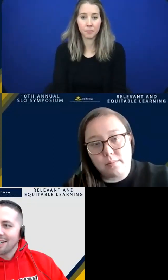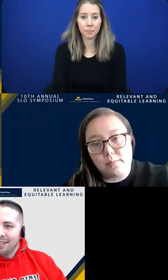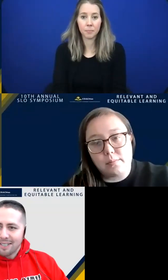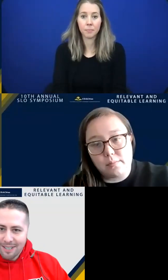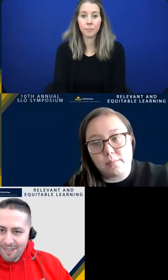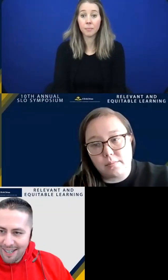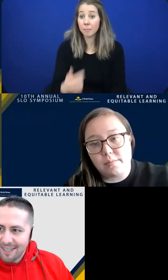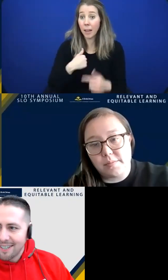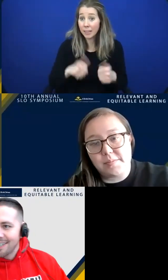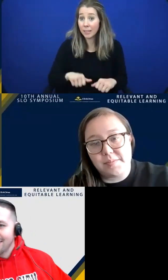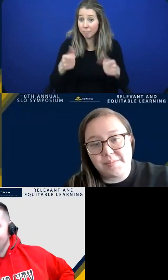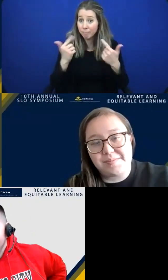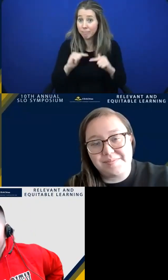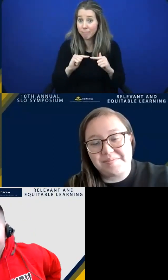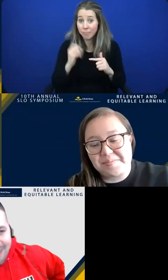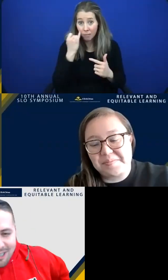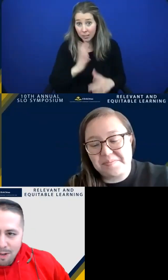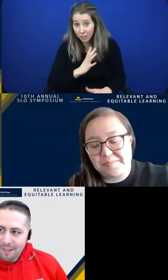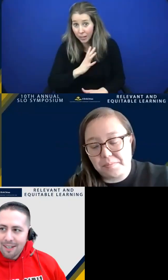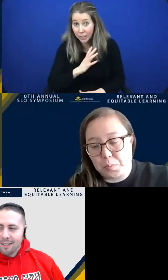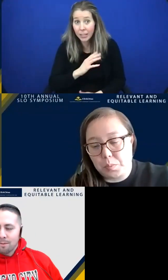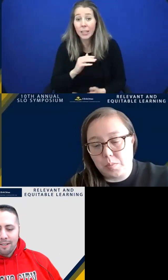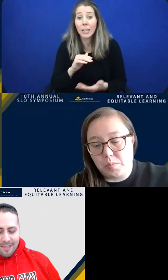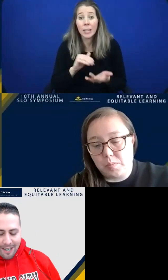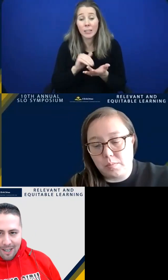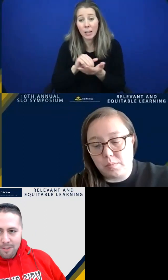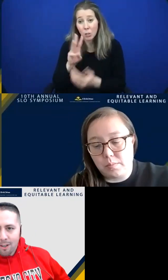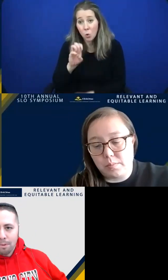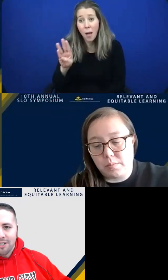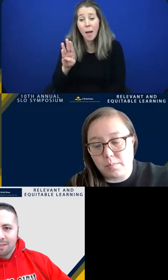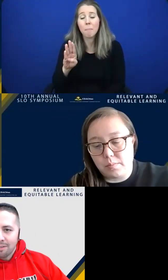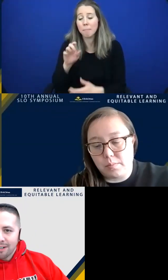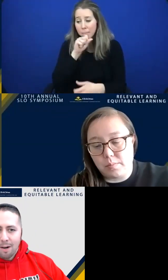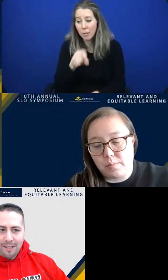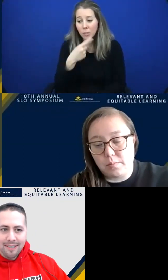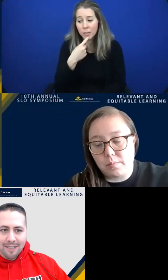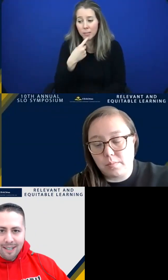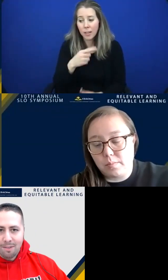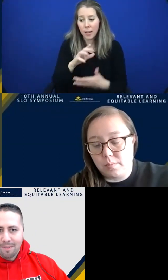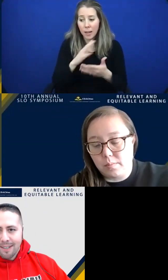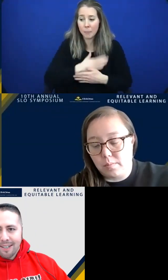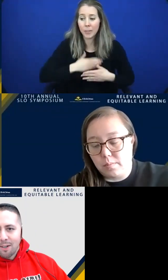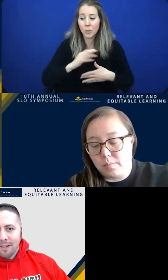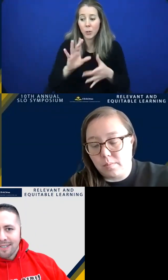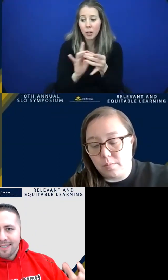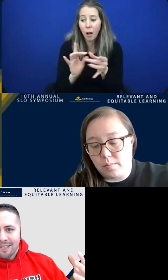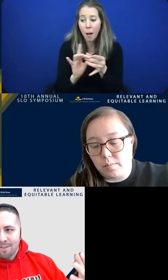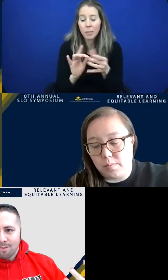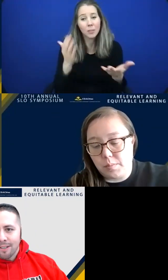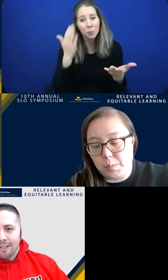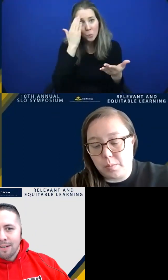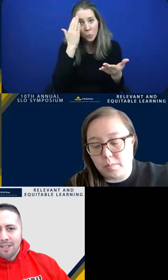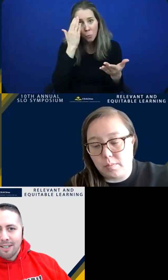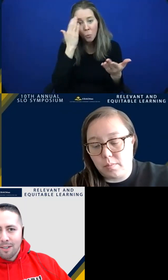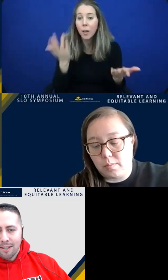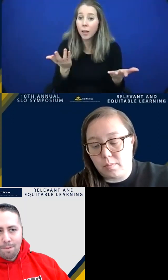I can go next if that's okay. Dr. Webb, I love what you said. I'm so appreciative of your comments. You know, because it's